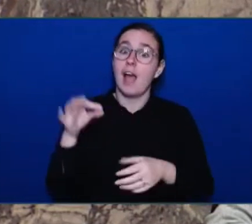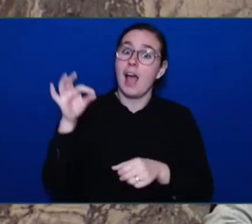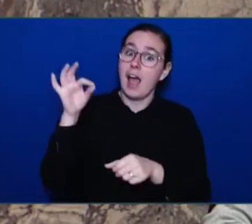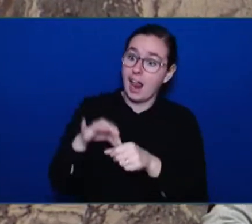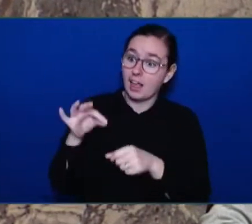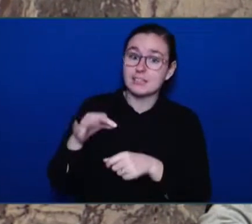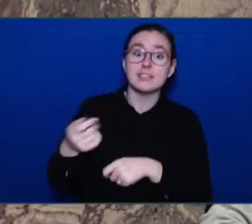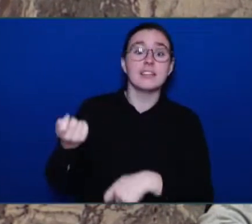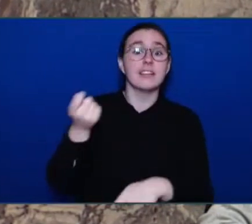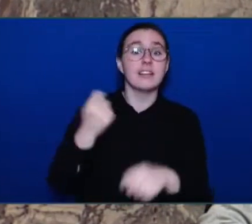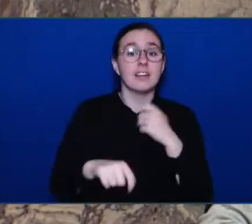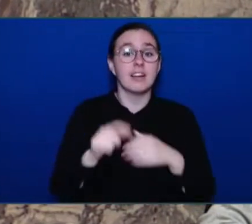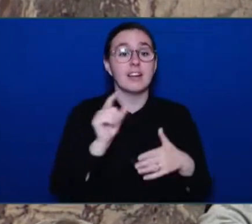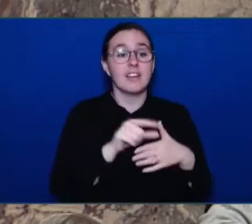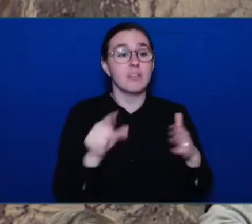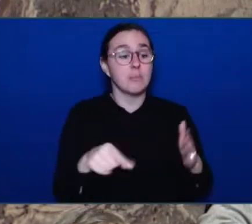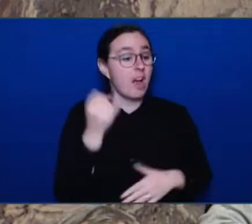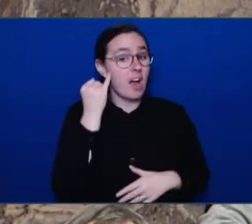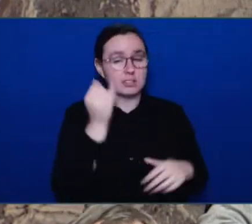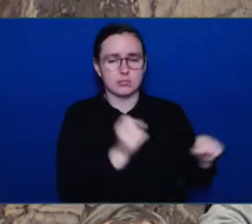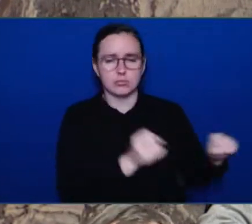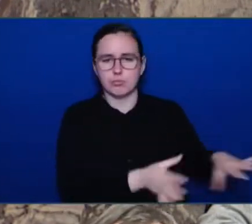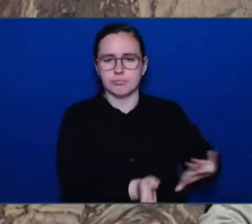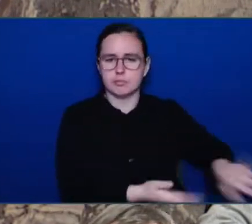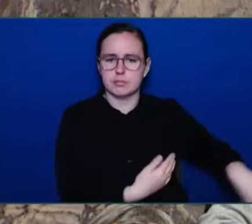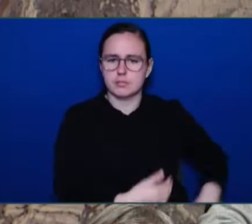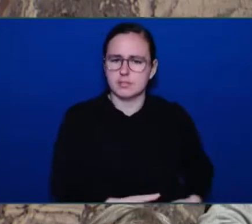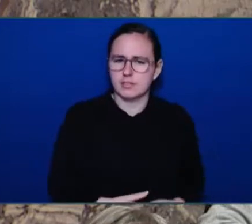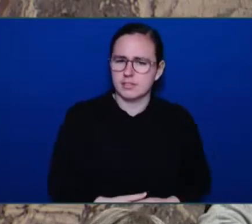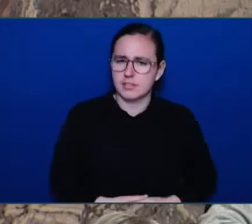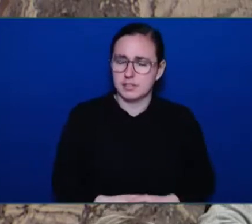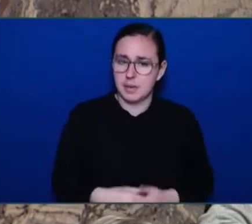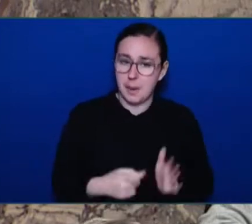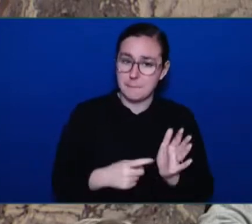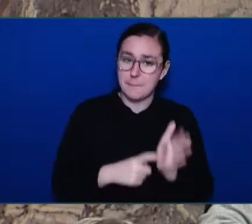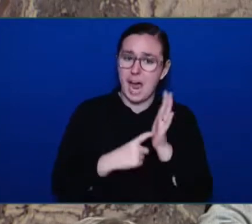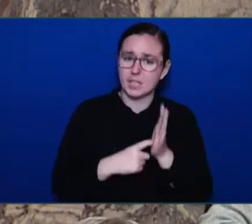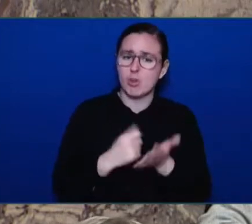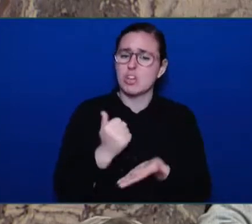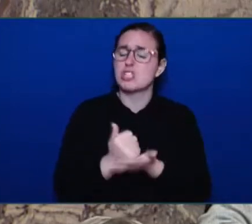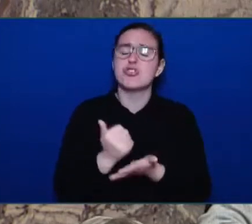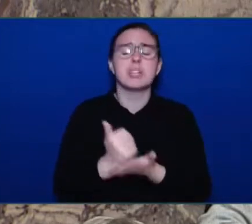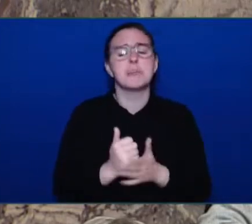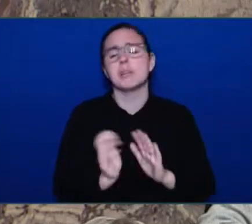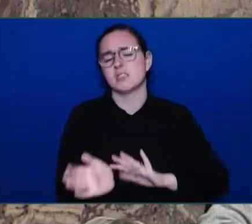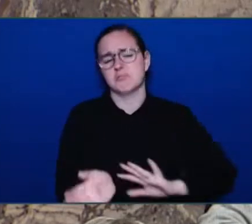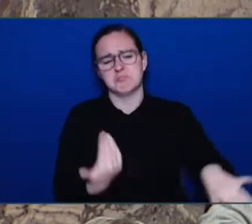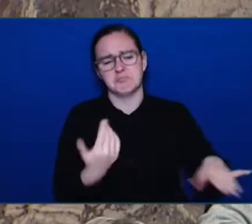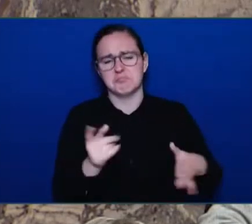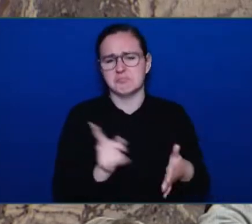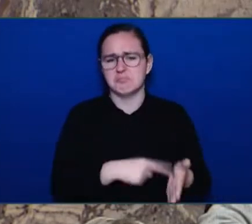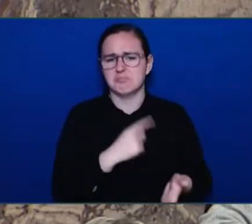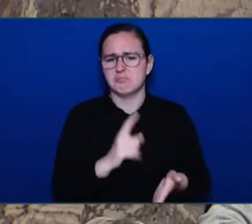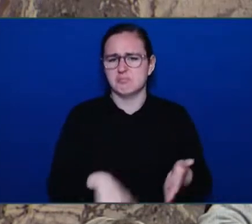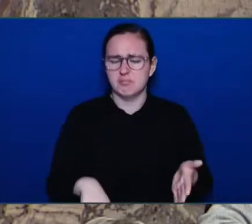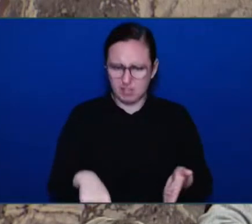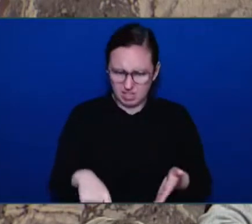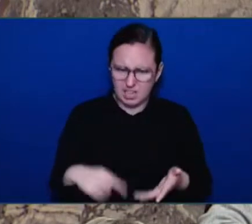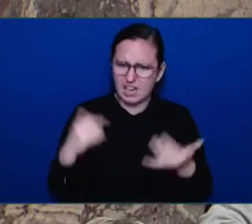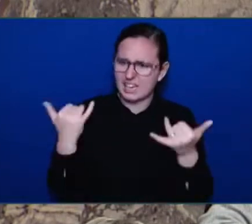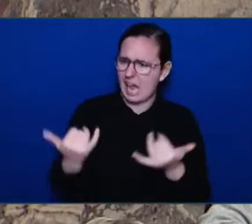treatment. Now we have a premier designate who suddenly says mandatory treatment is a good idea